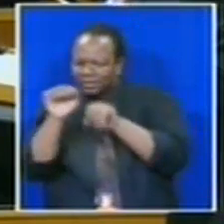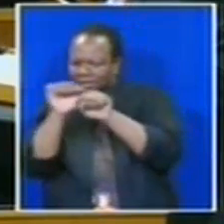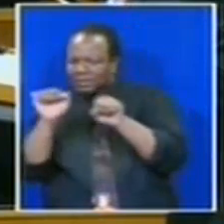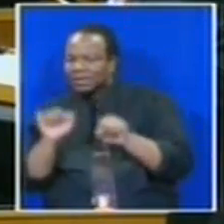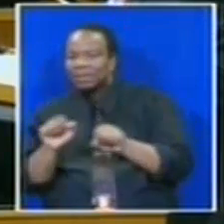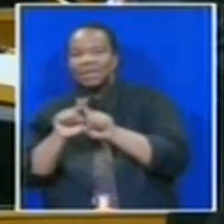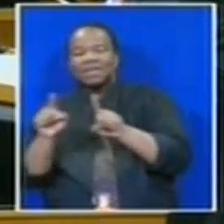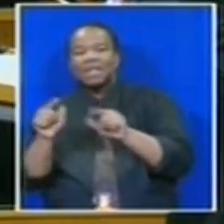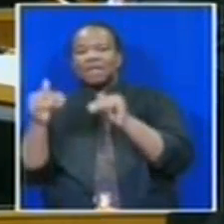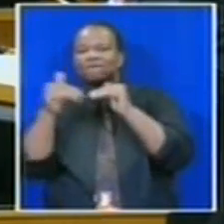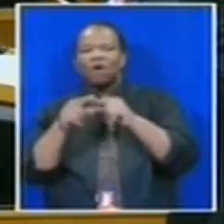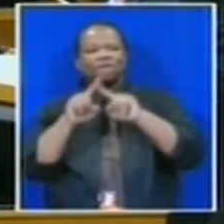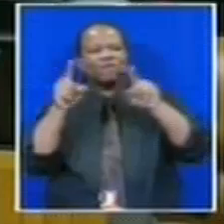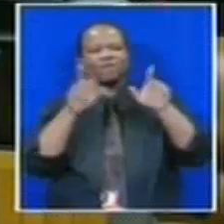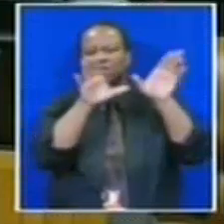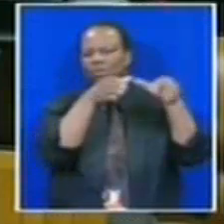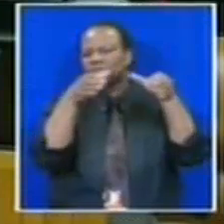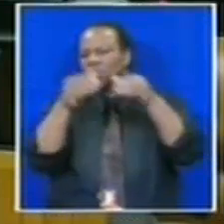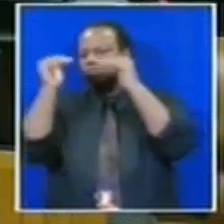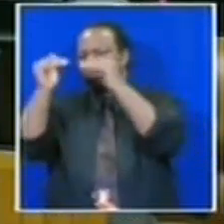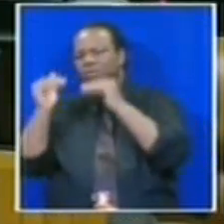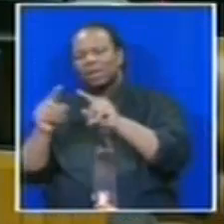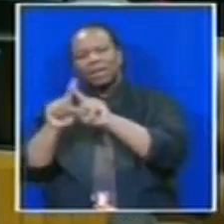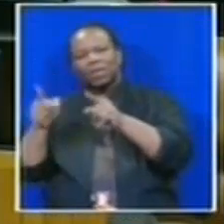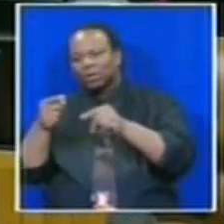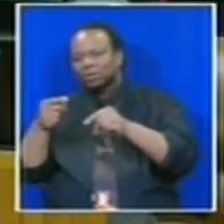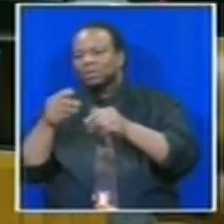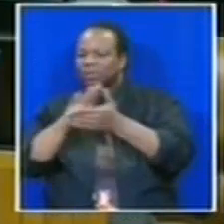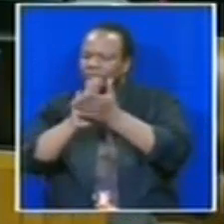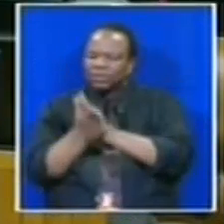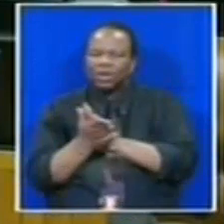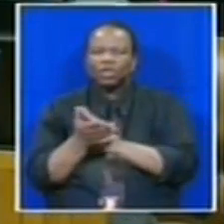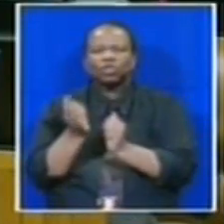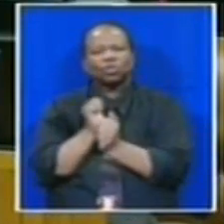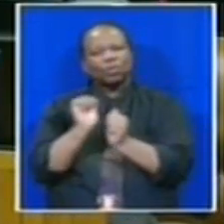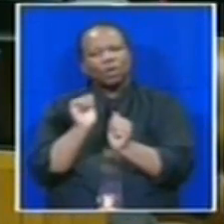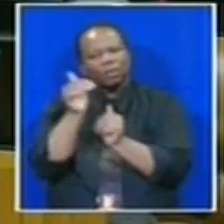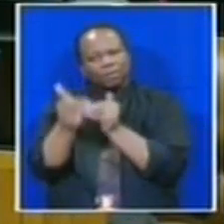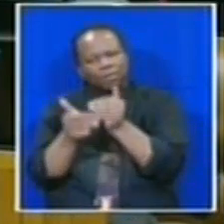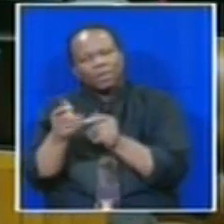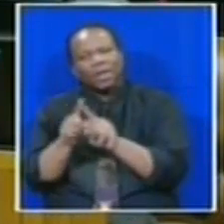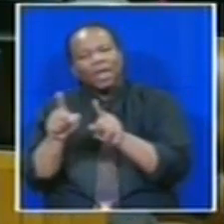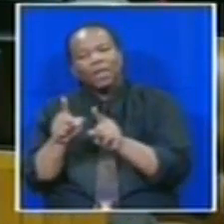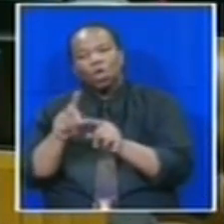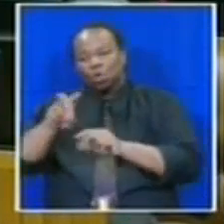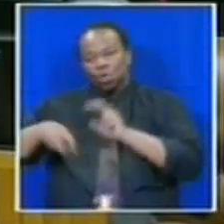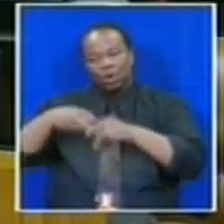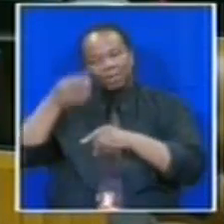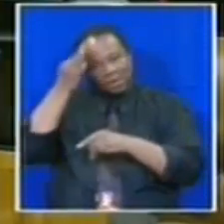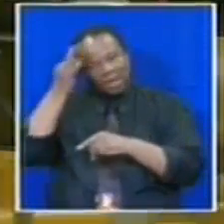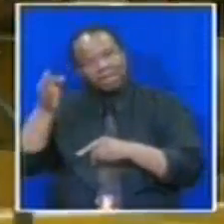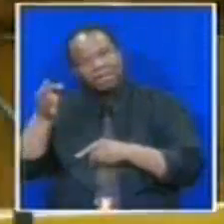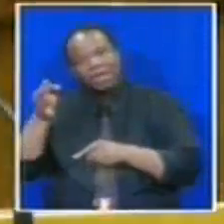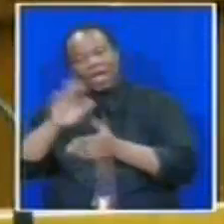of society and undermines democratic processes and corrupt governance and erodes social cohesion and